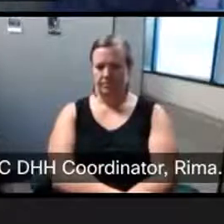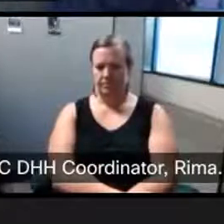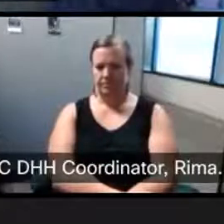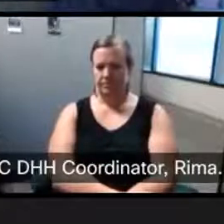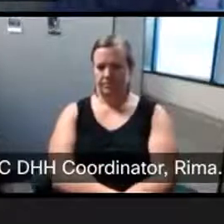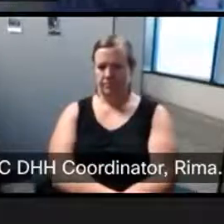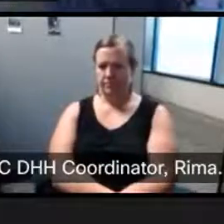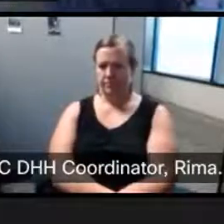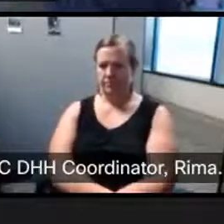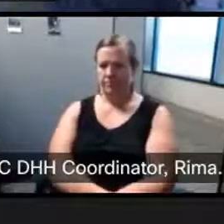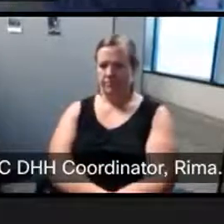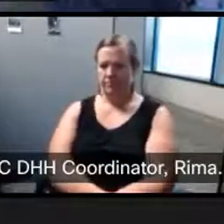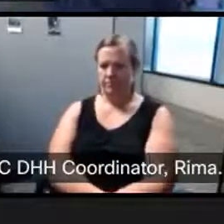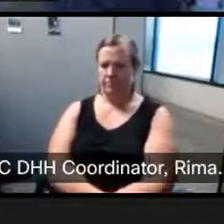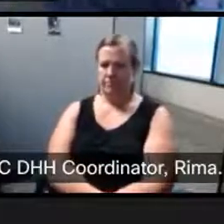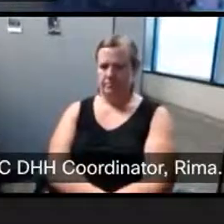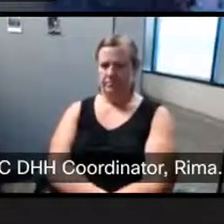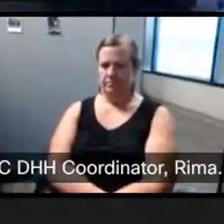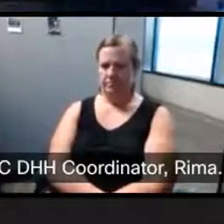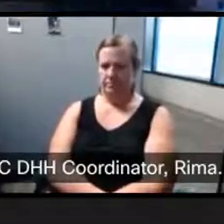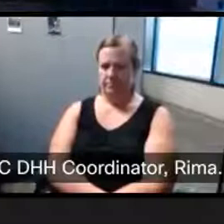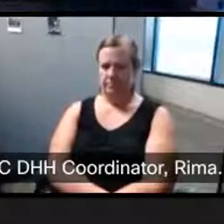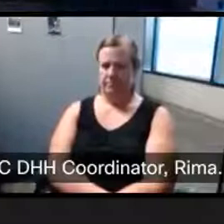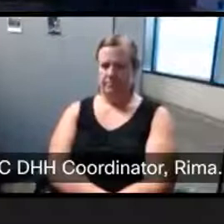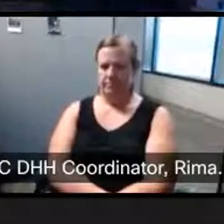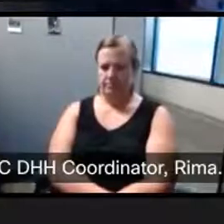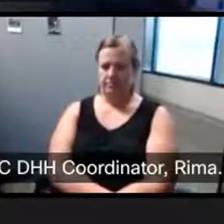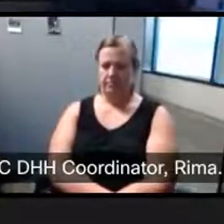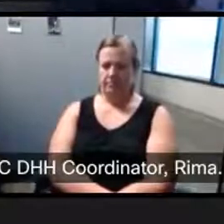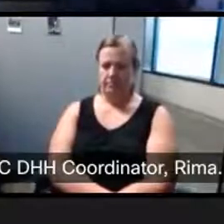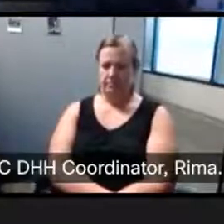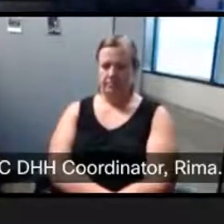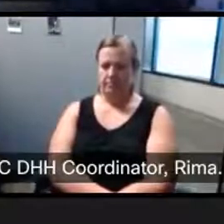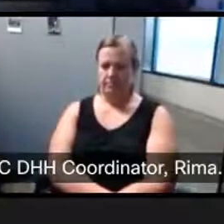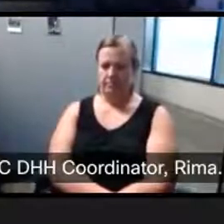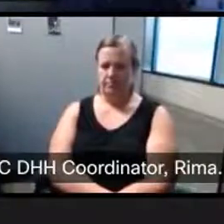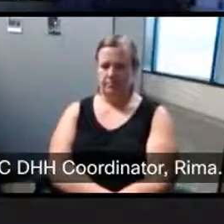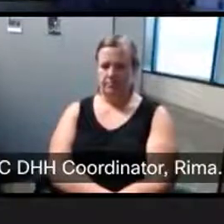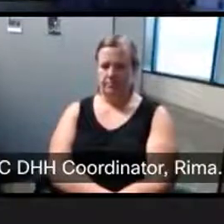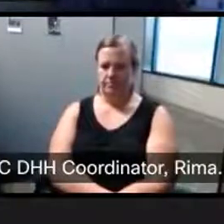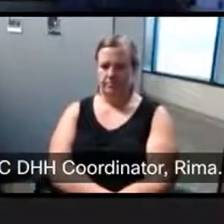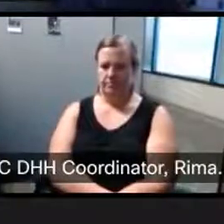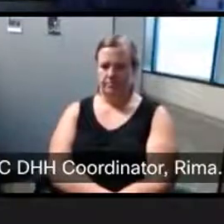there among the transportation coordinators and day programs and that. So